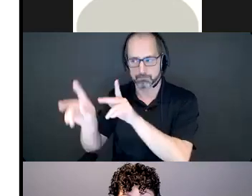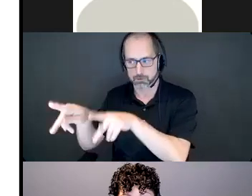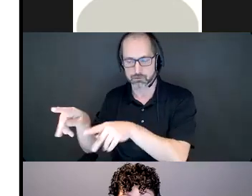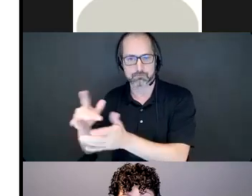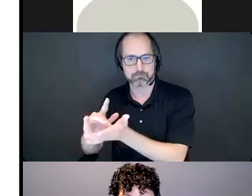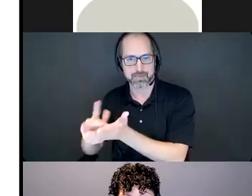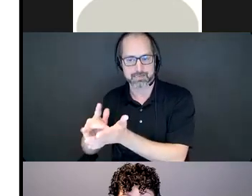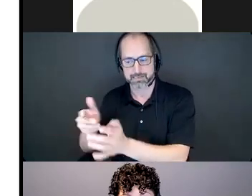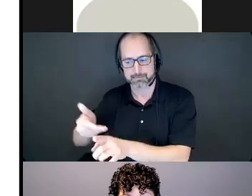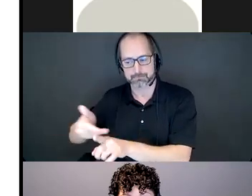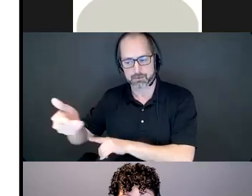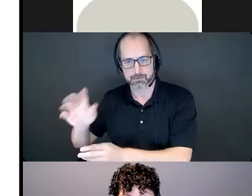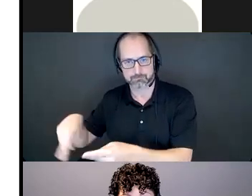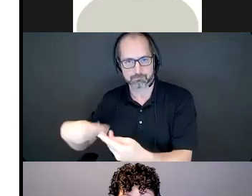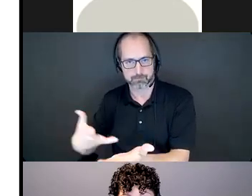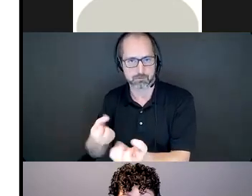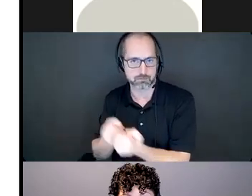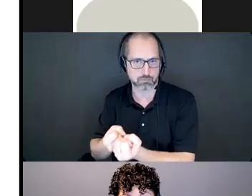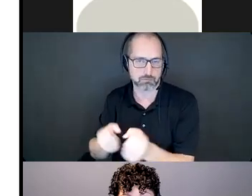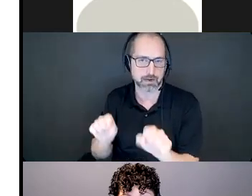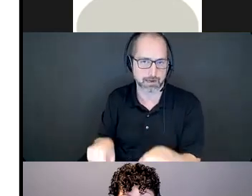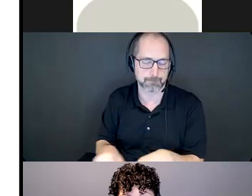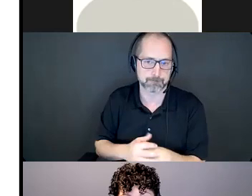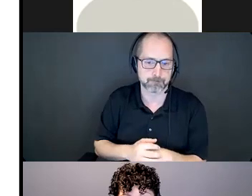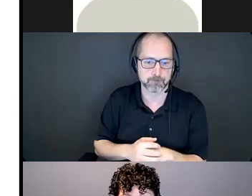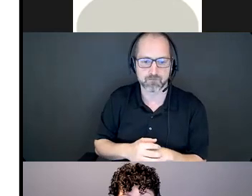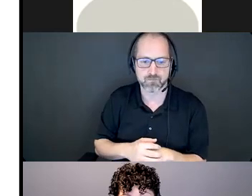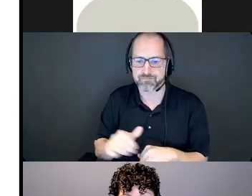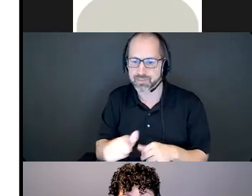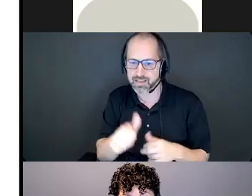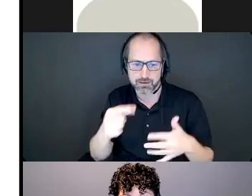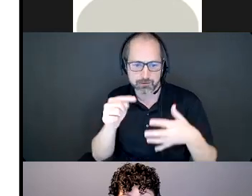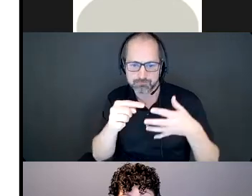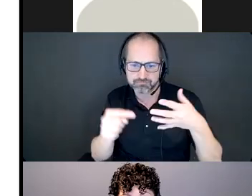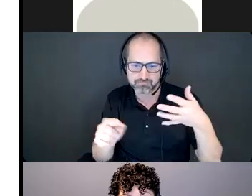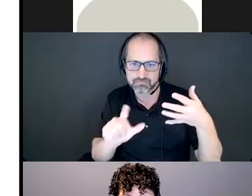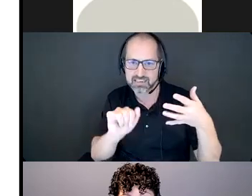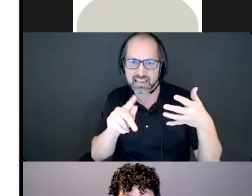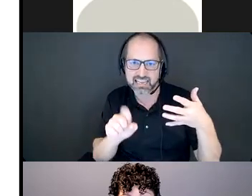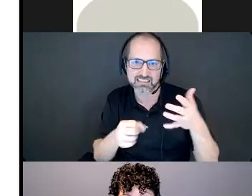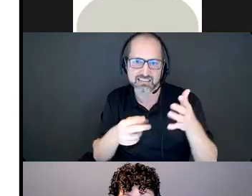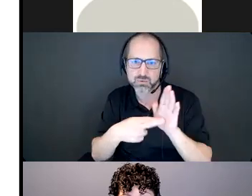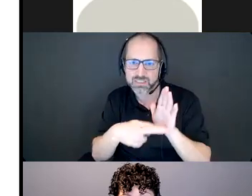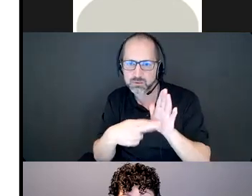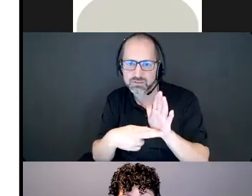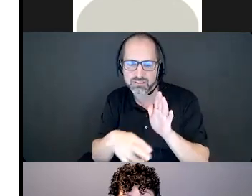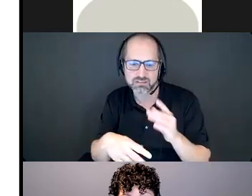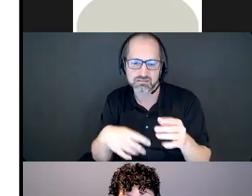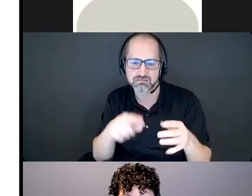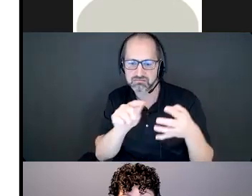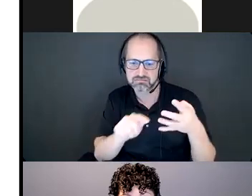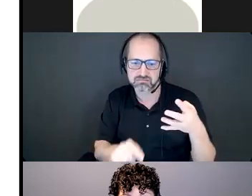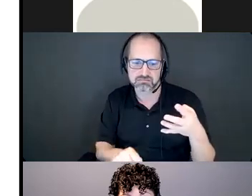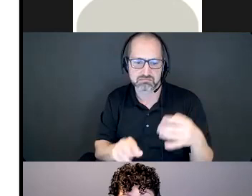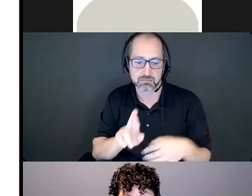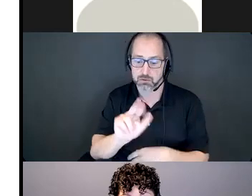specialist. So these are some other resources, and the rapid access